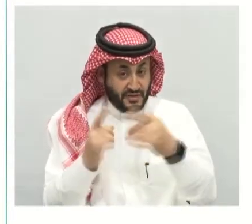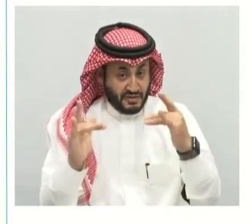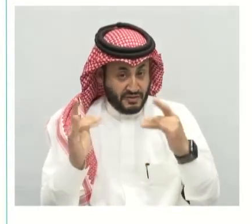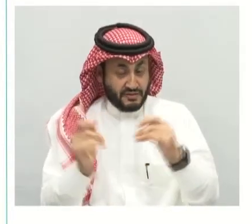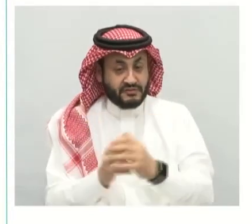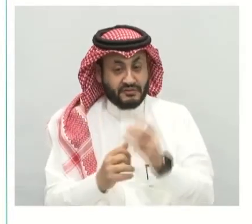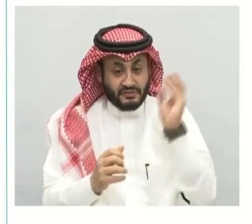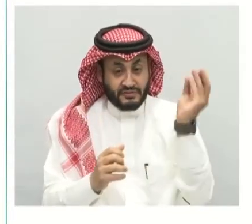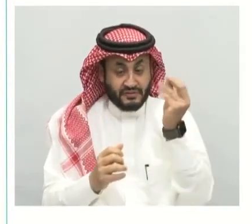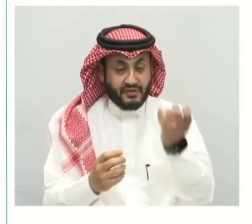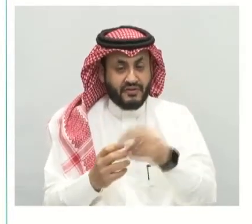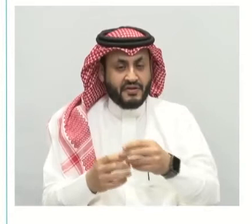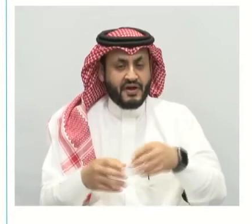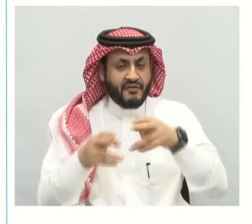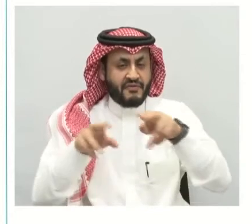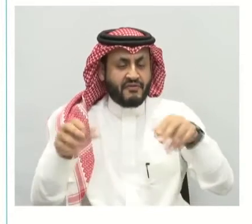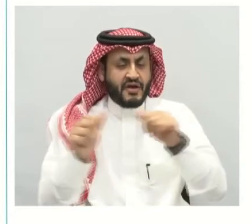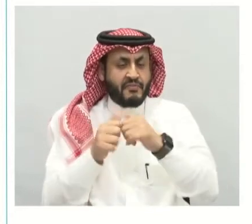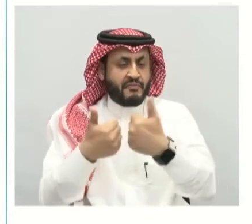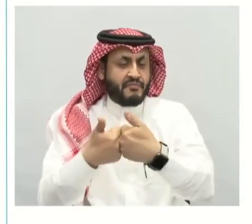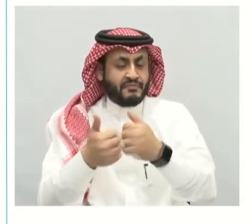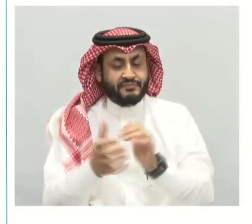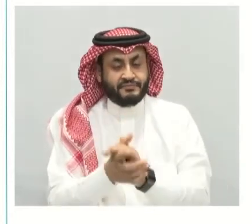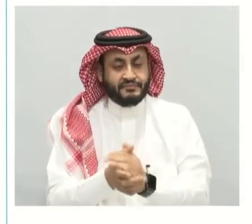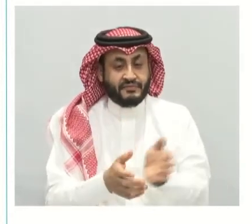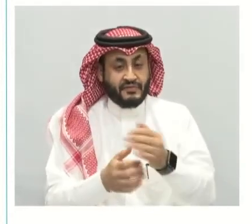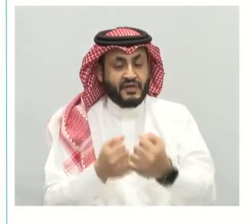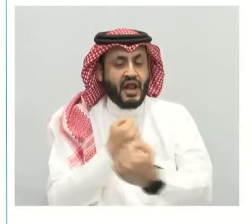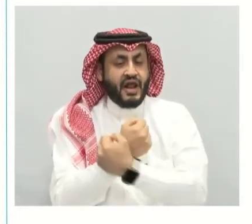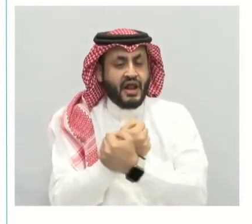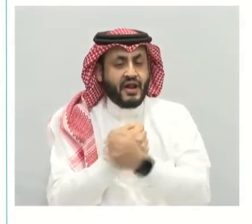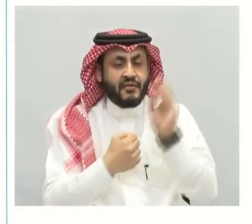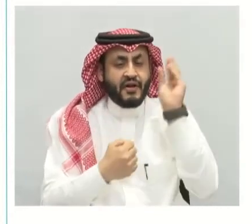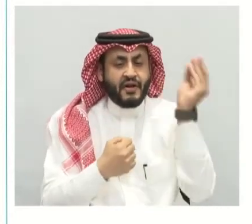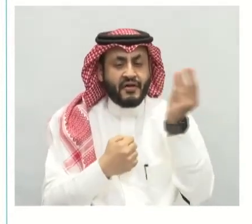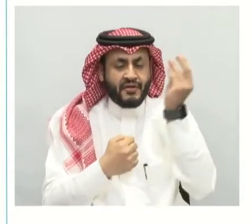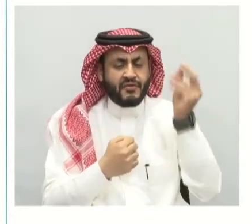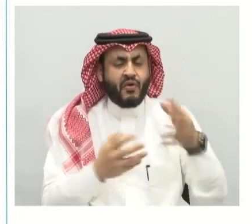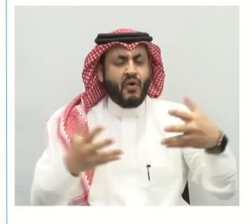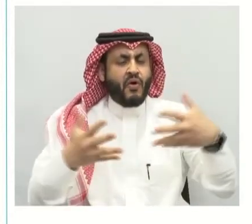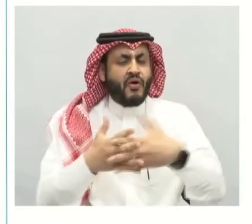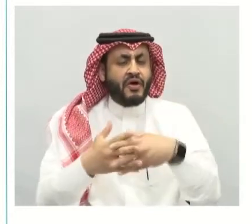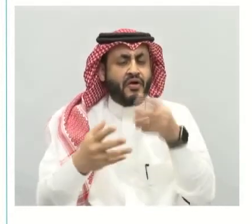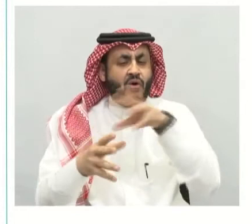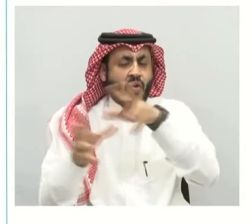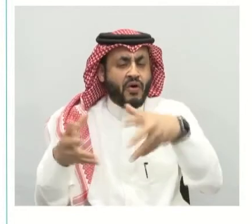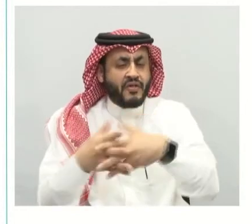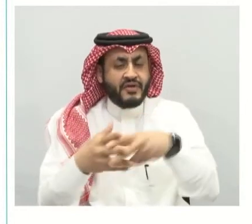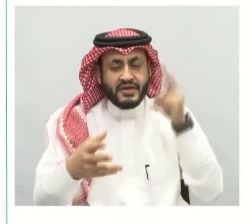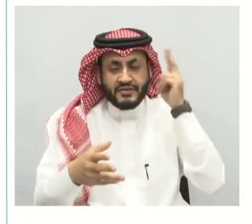tourism, the family beach holidays, and also the cultural tourism, and all of them is in Saudi